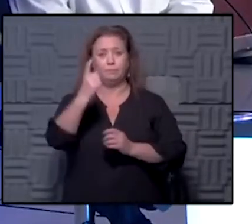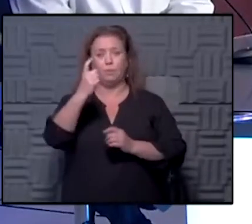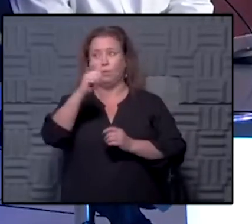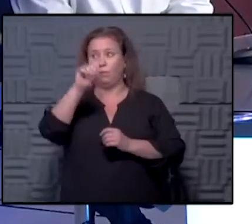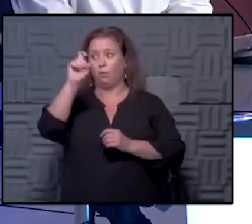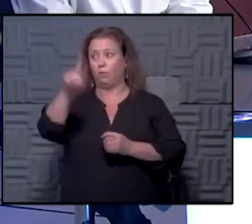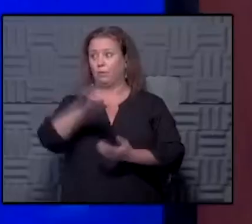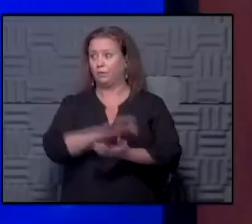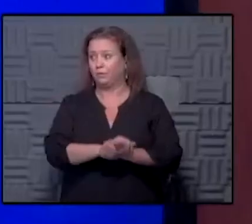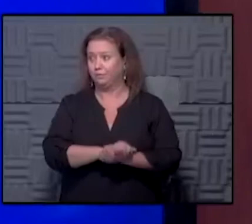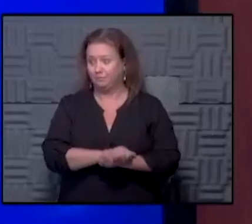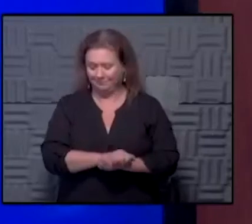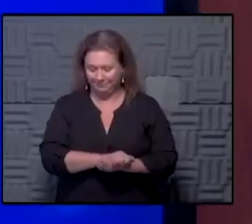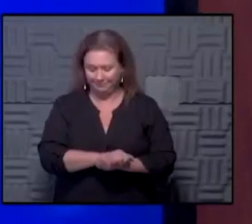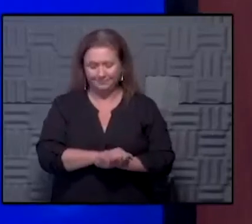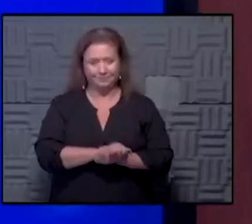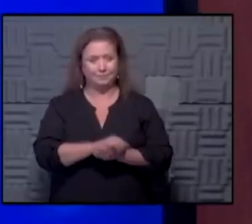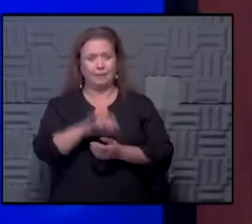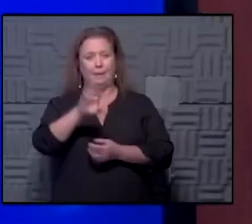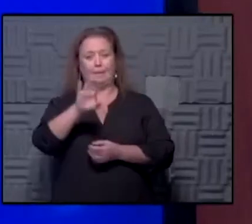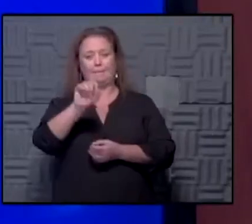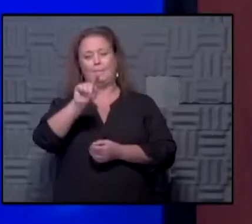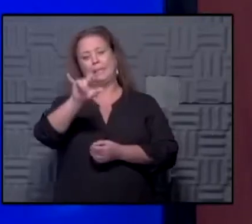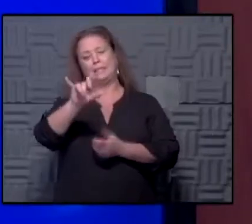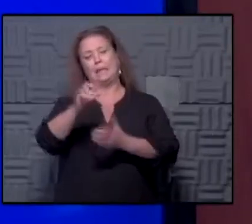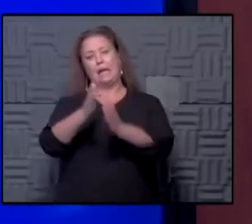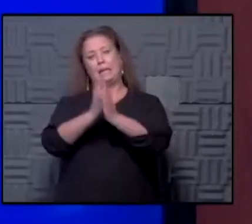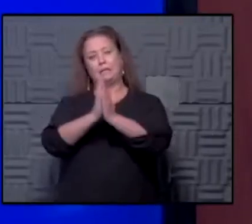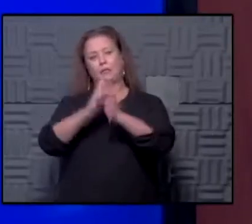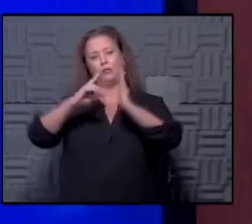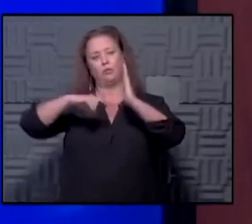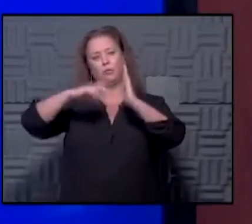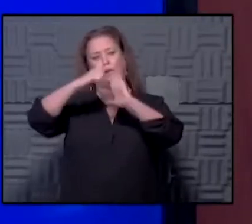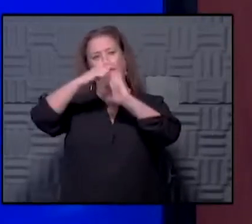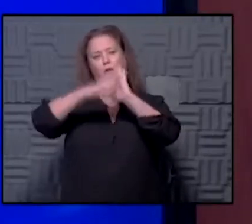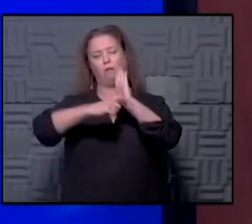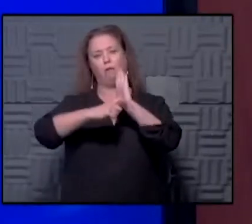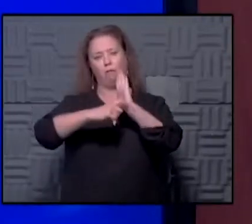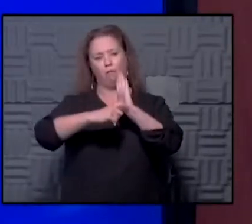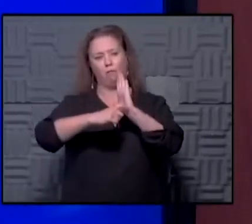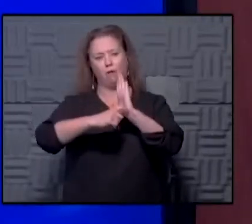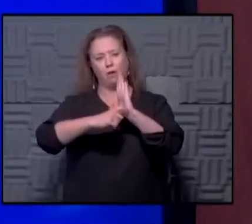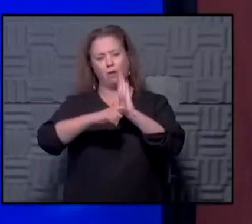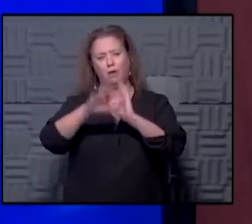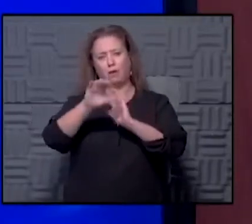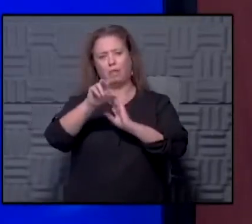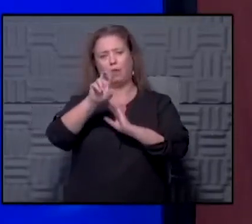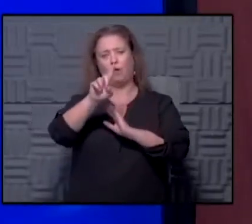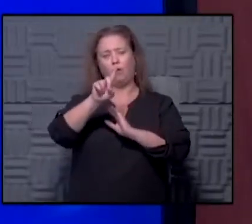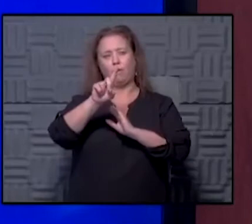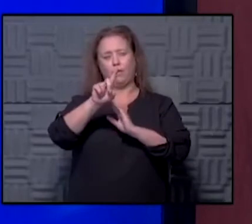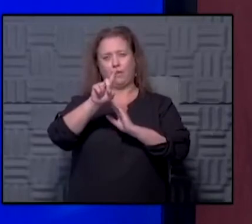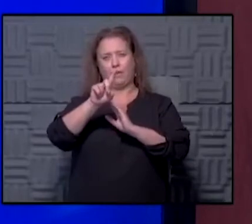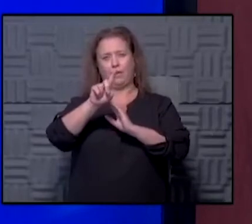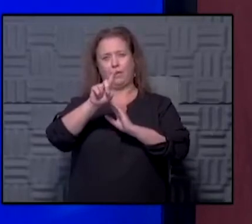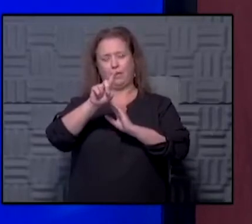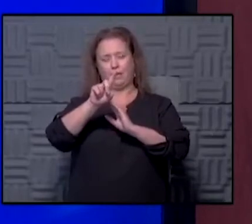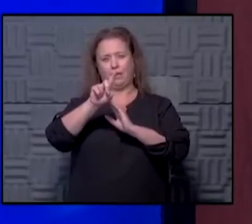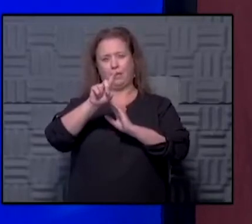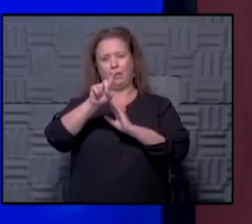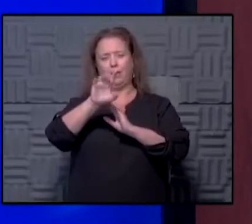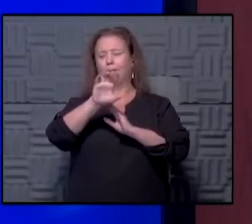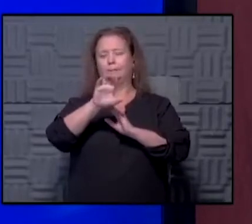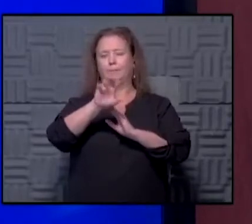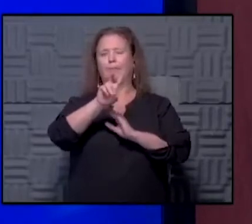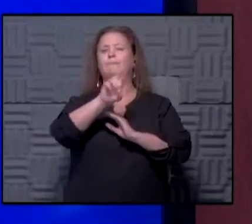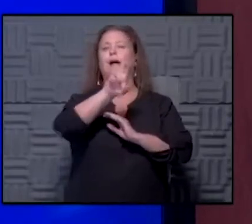question? One more question. Betsy has one that she said she read an article that COVID or the virus can be